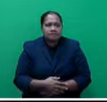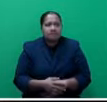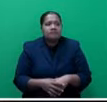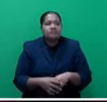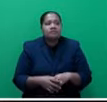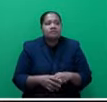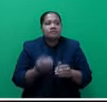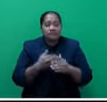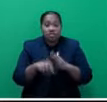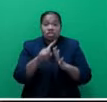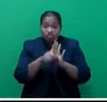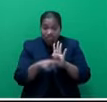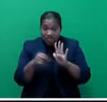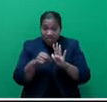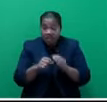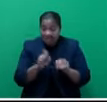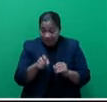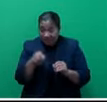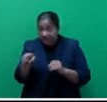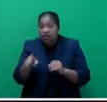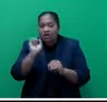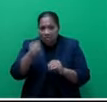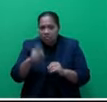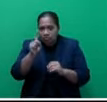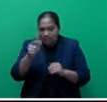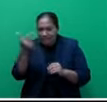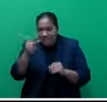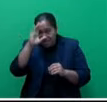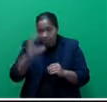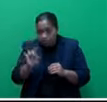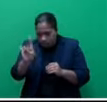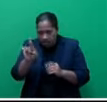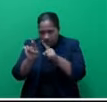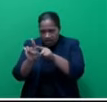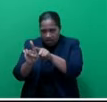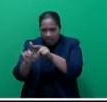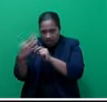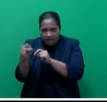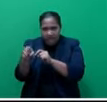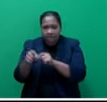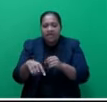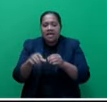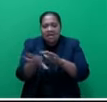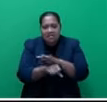Indonesia is also one of the 17 countries that have established a specialized anti-corruption court.